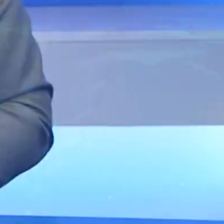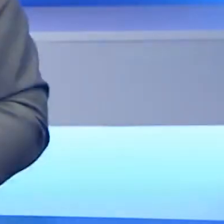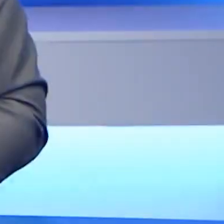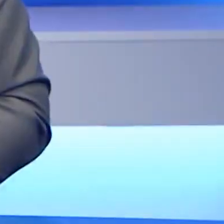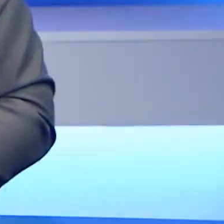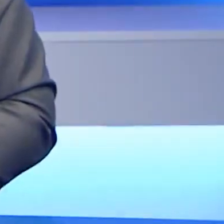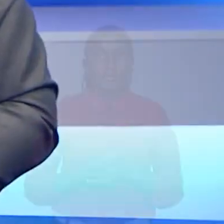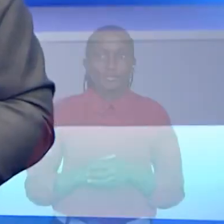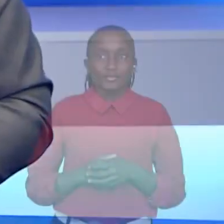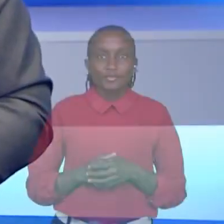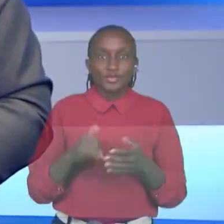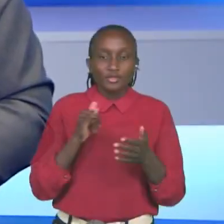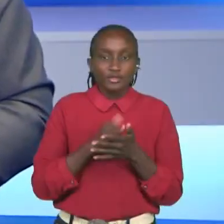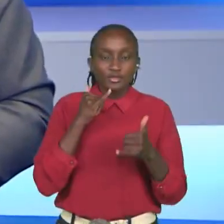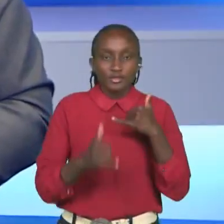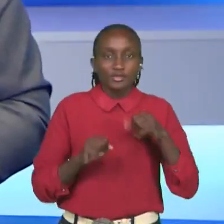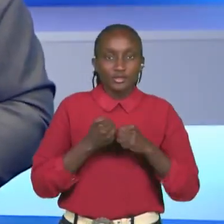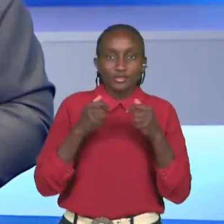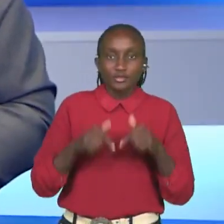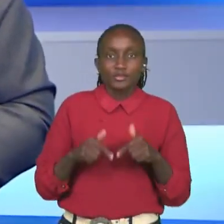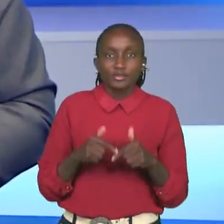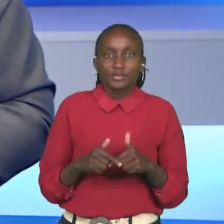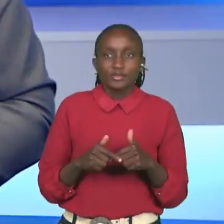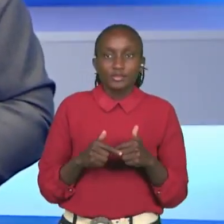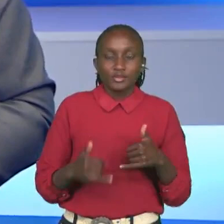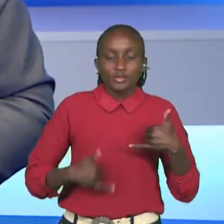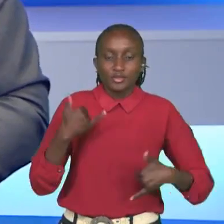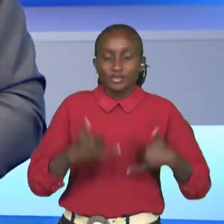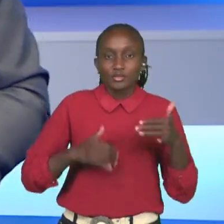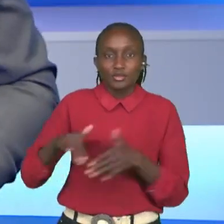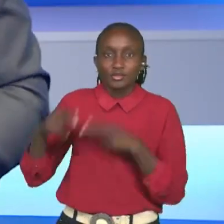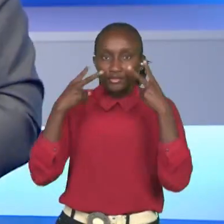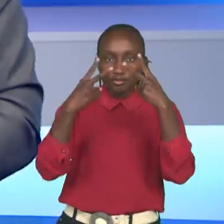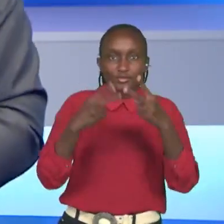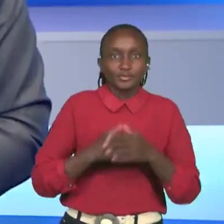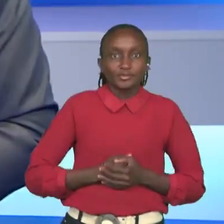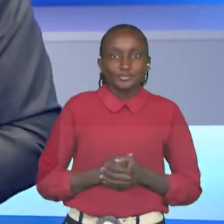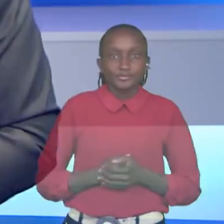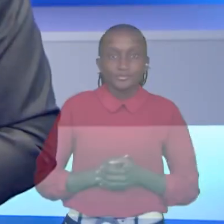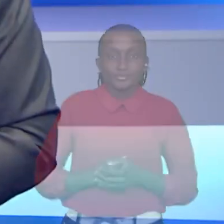That's the end of Breaking Today Tonight. Do enjoy the rest of your viewing. Keep it switched.